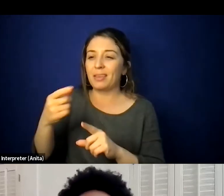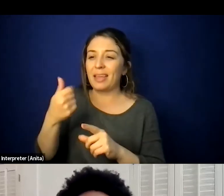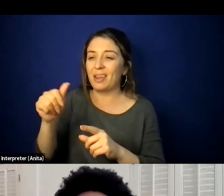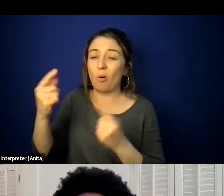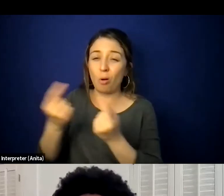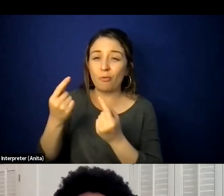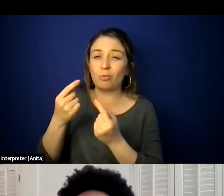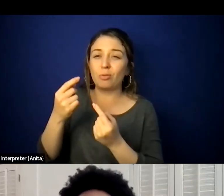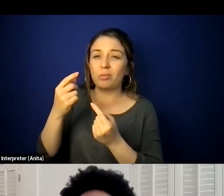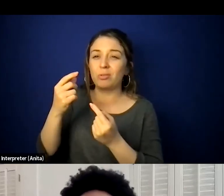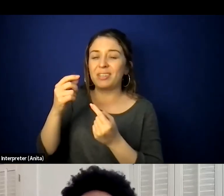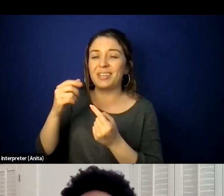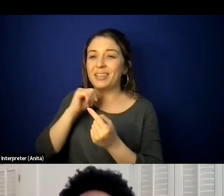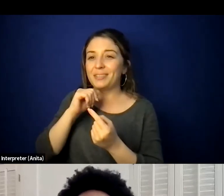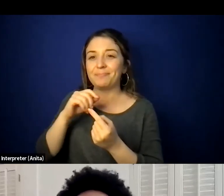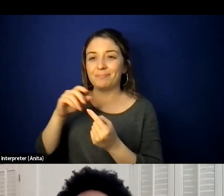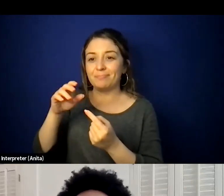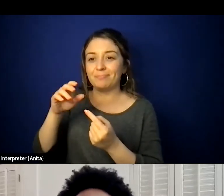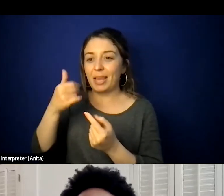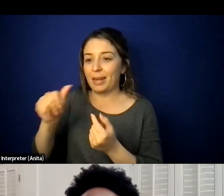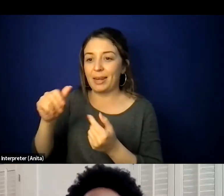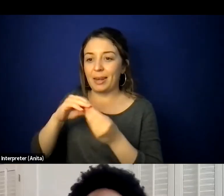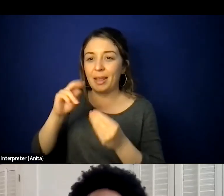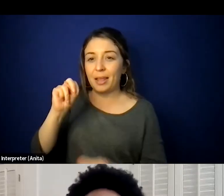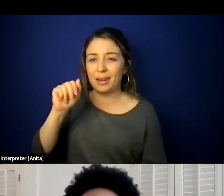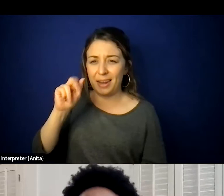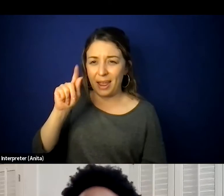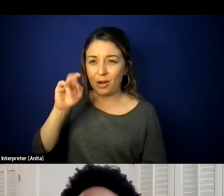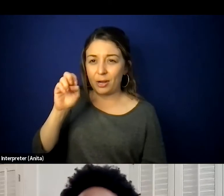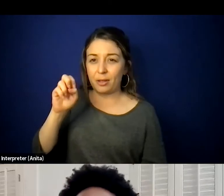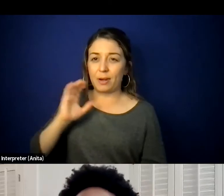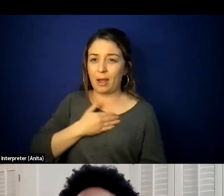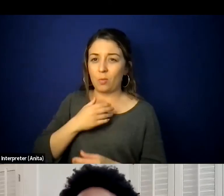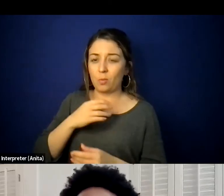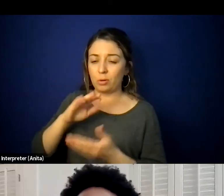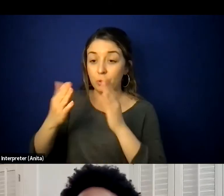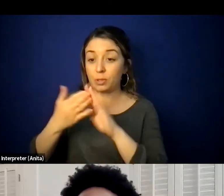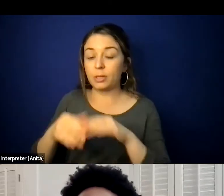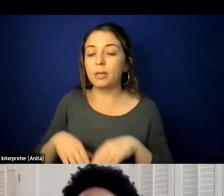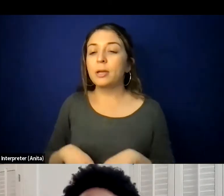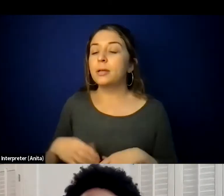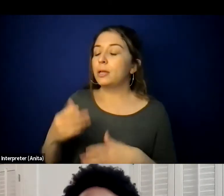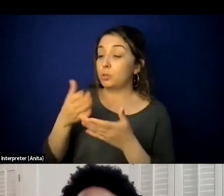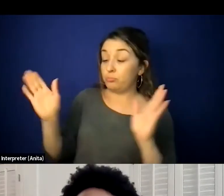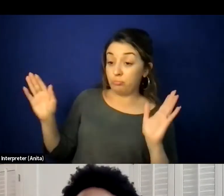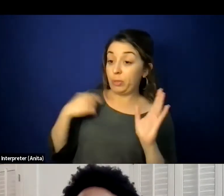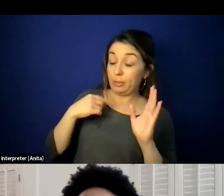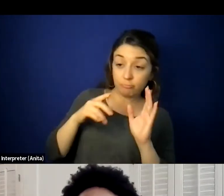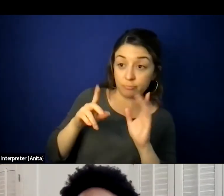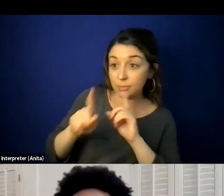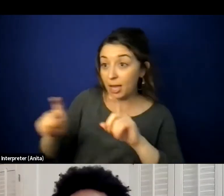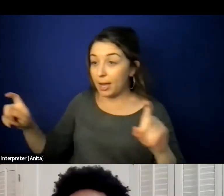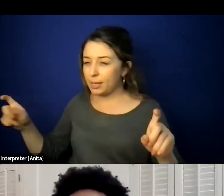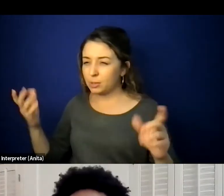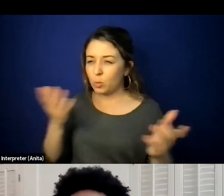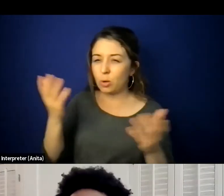narratives about our people? And across the board, when we asked people to lay